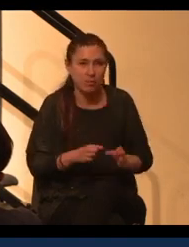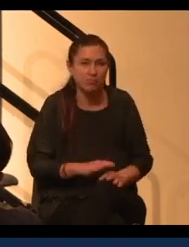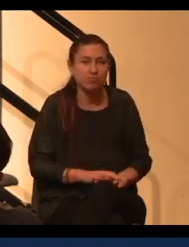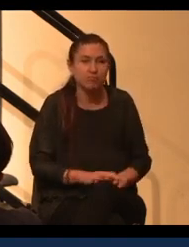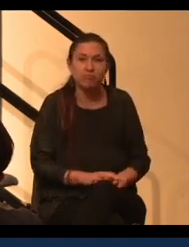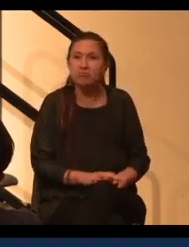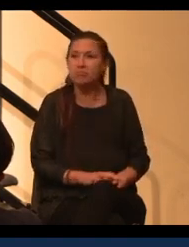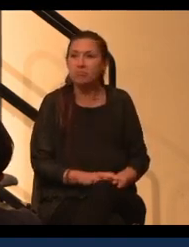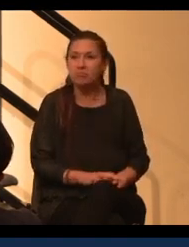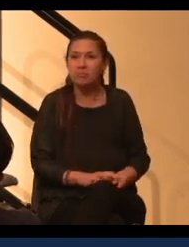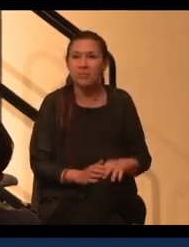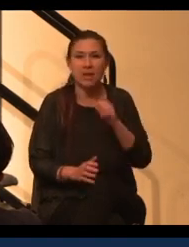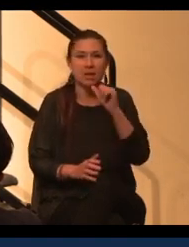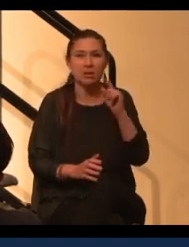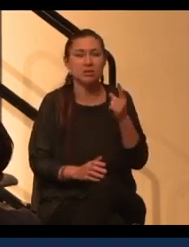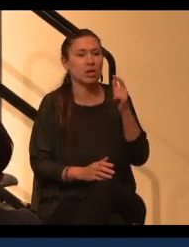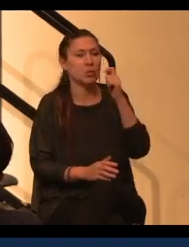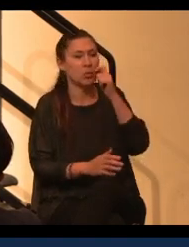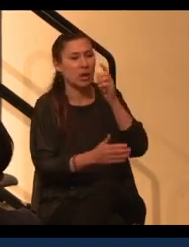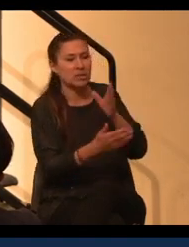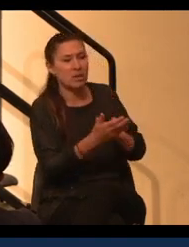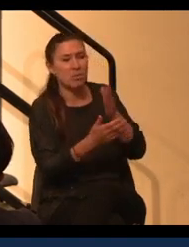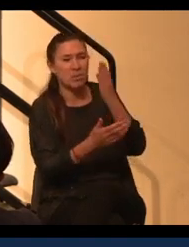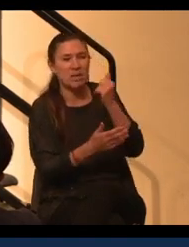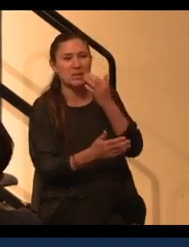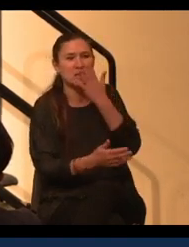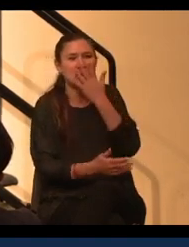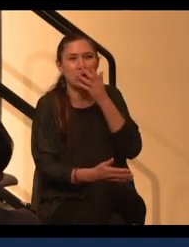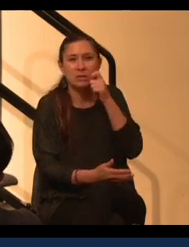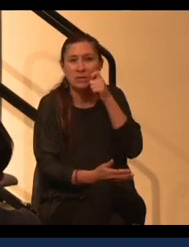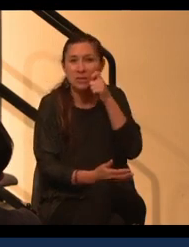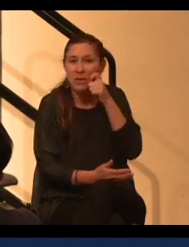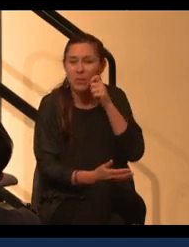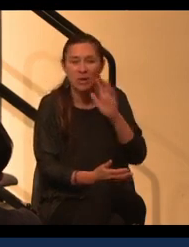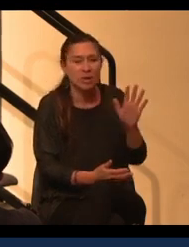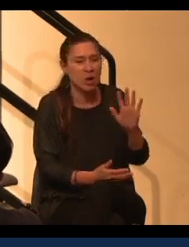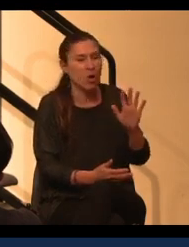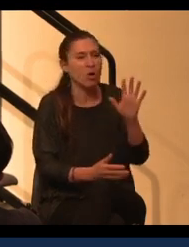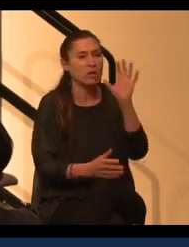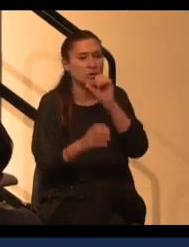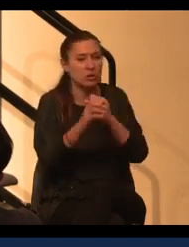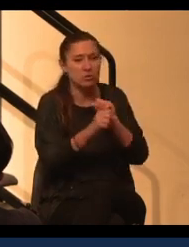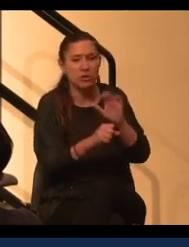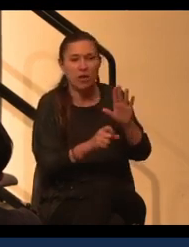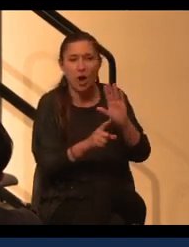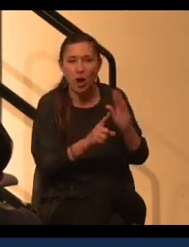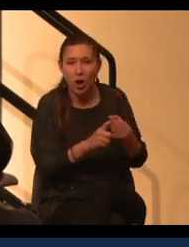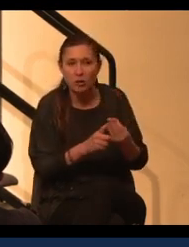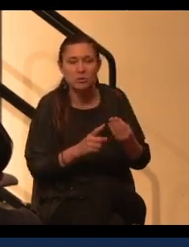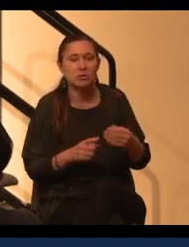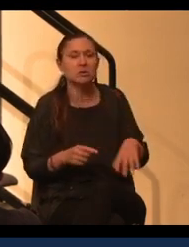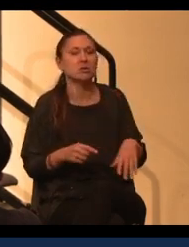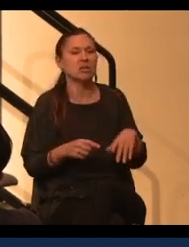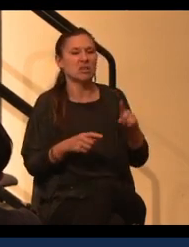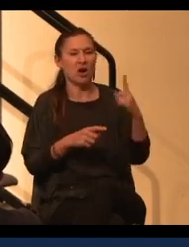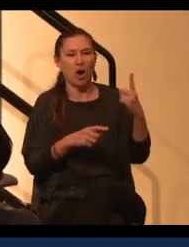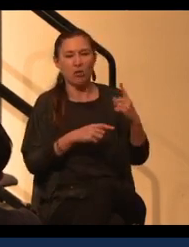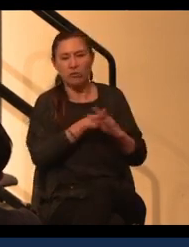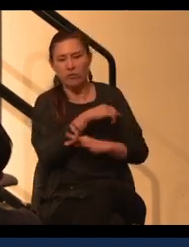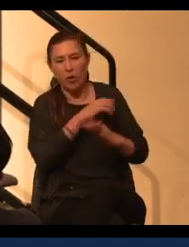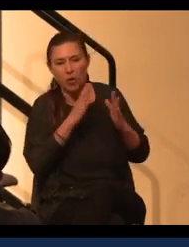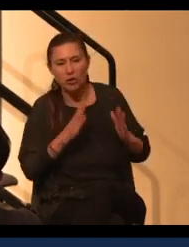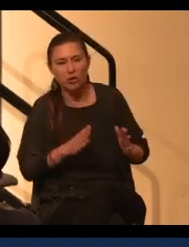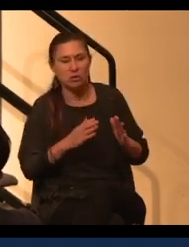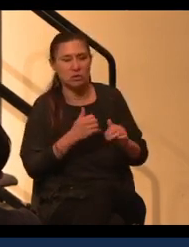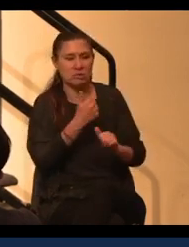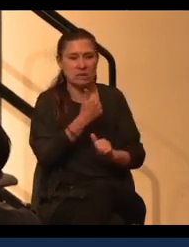it's not just racism based on the color of one's skin, but stereotypes about the culture as perpetual foreigners, as